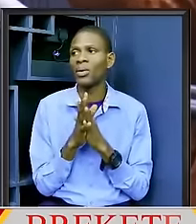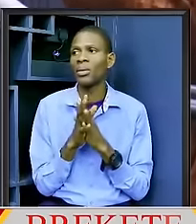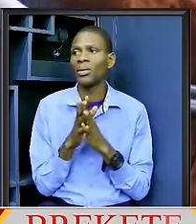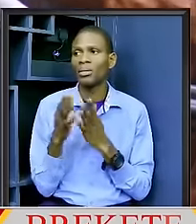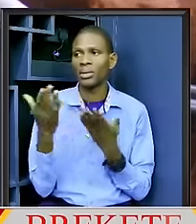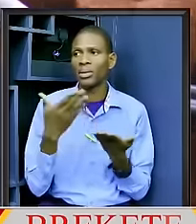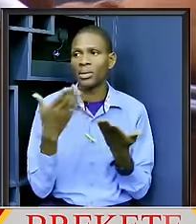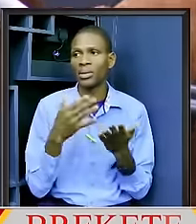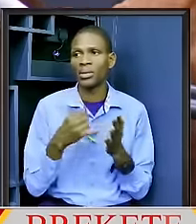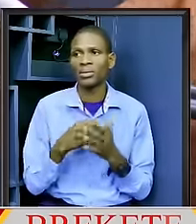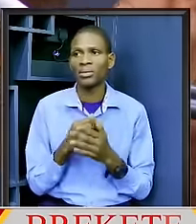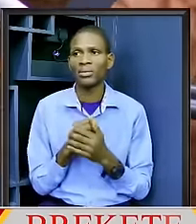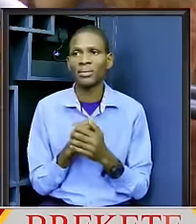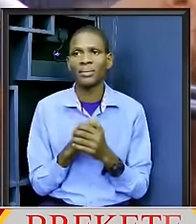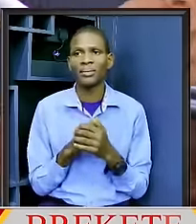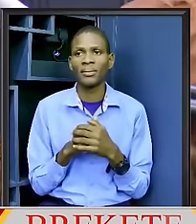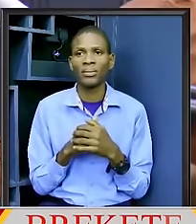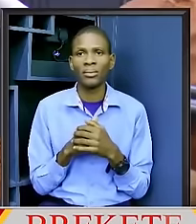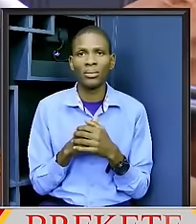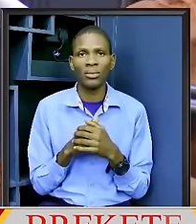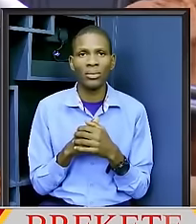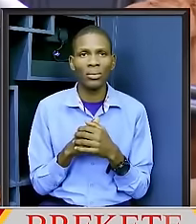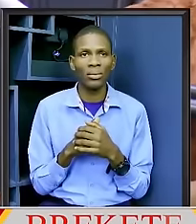Note it.